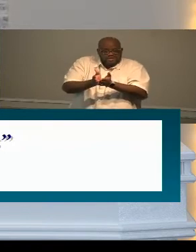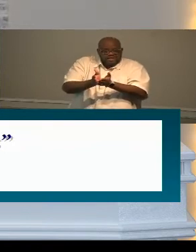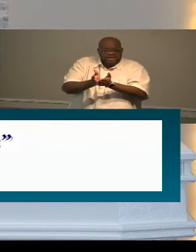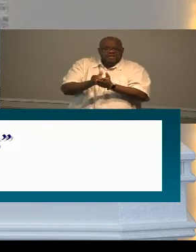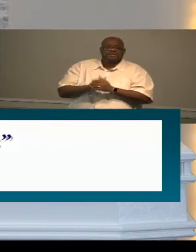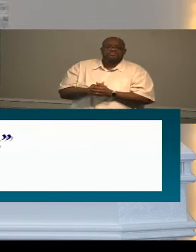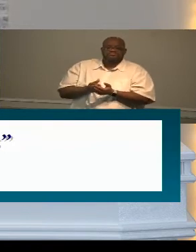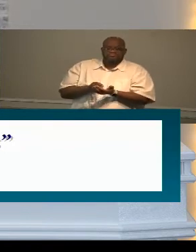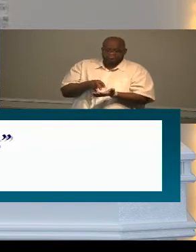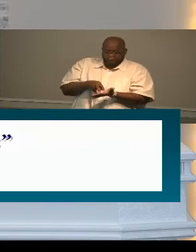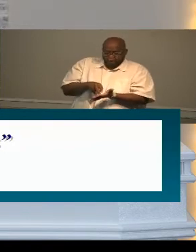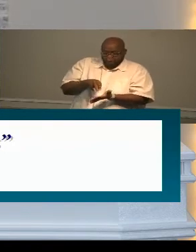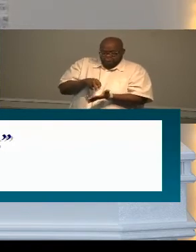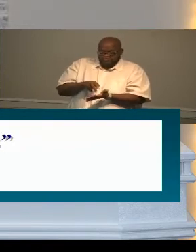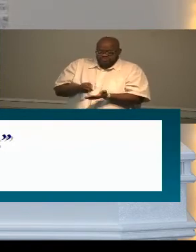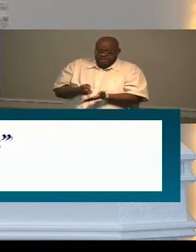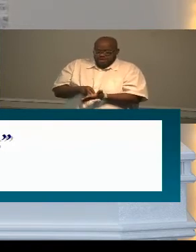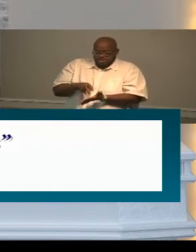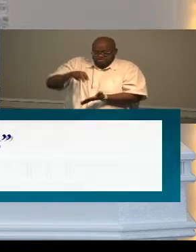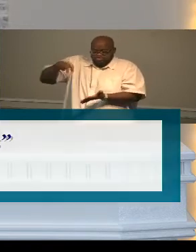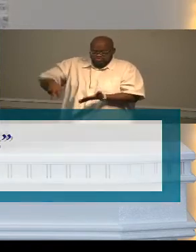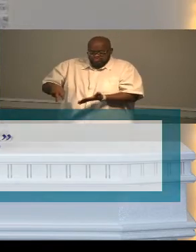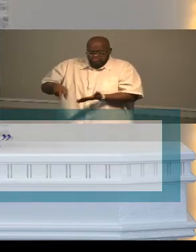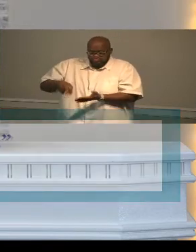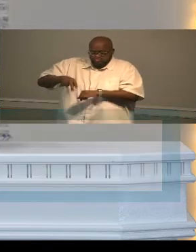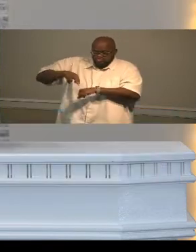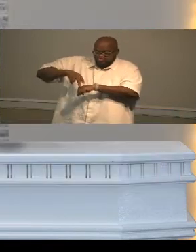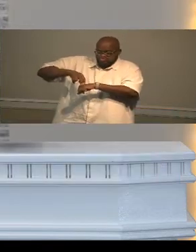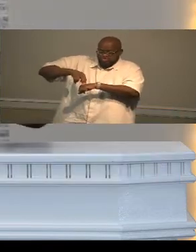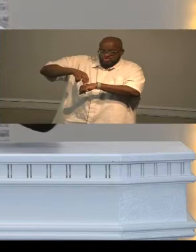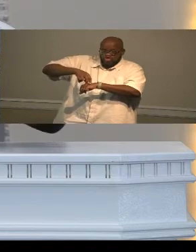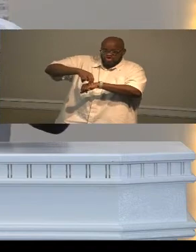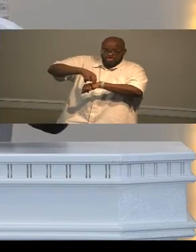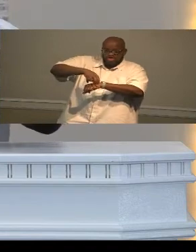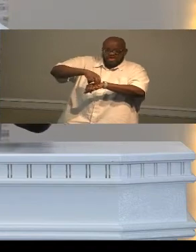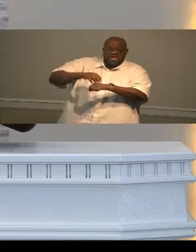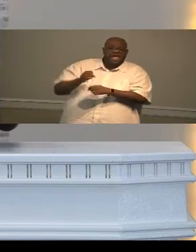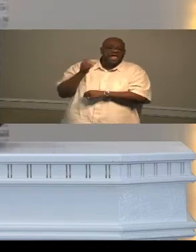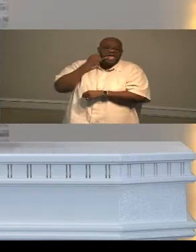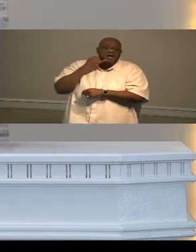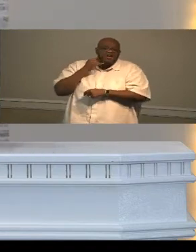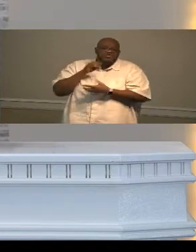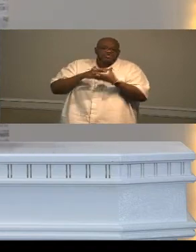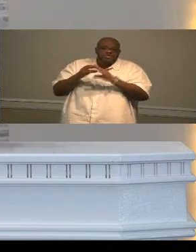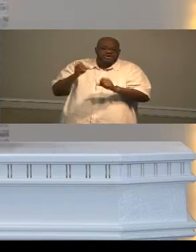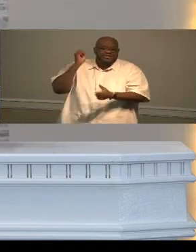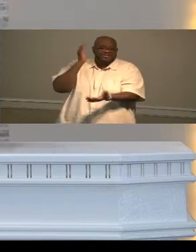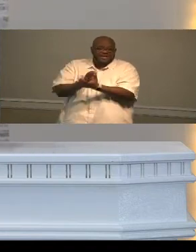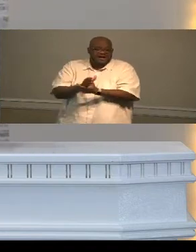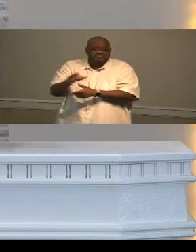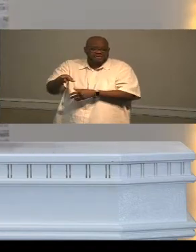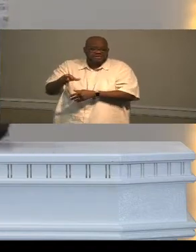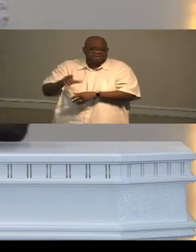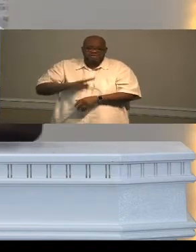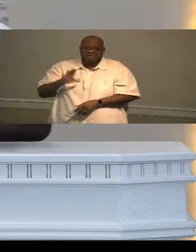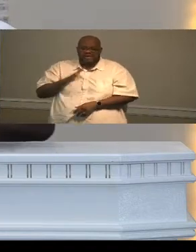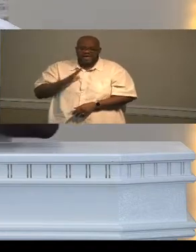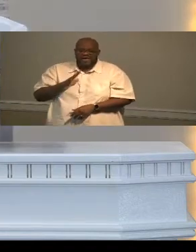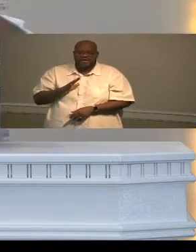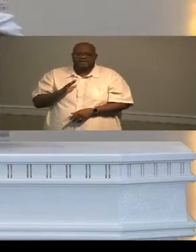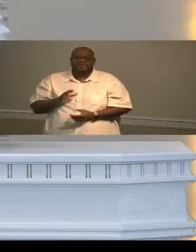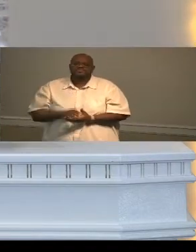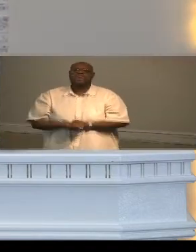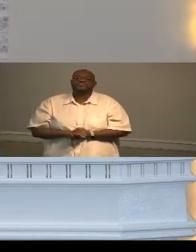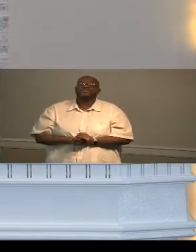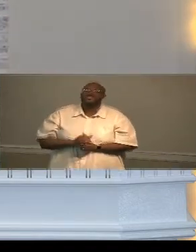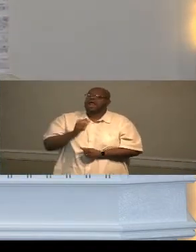Jumping out of the boat, Peter walked on the water to Jesus. If the story had stopped right there, that would have been enough.